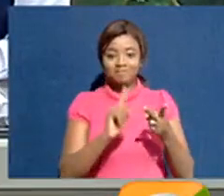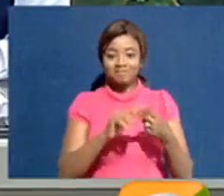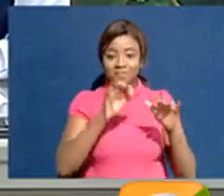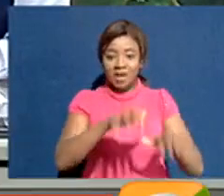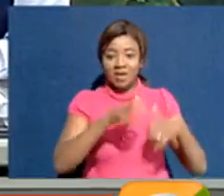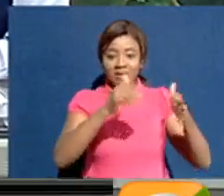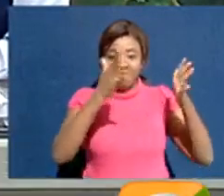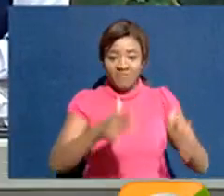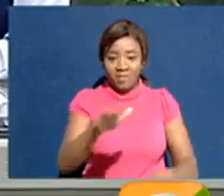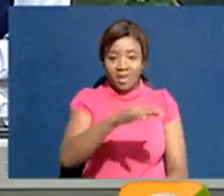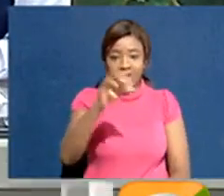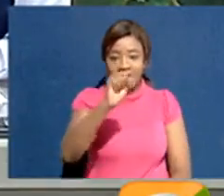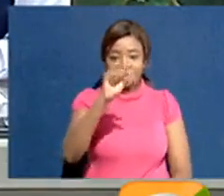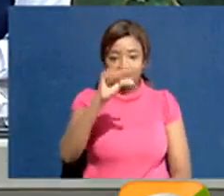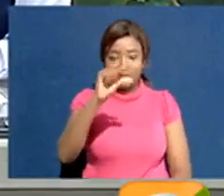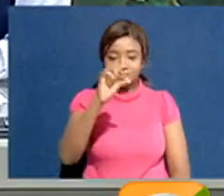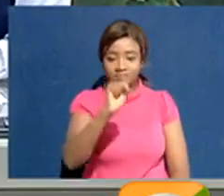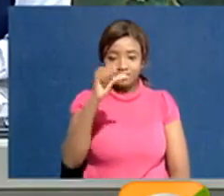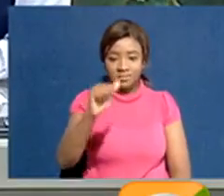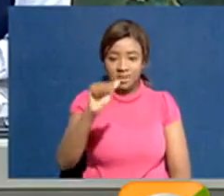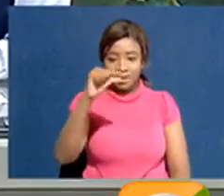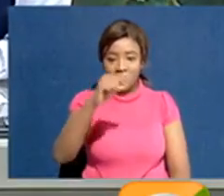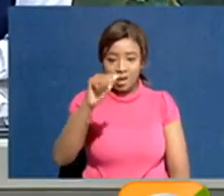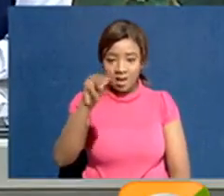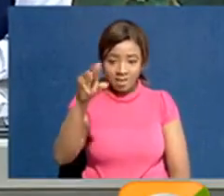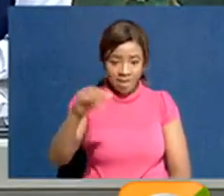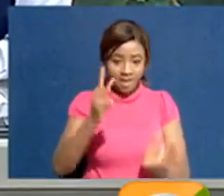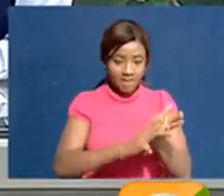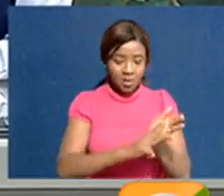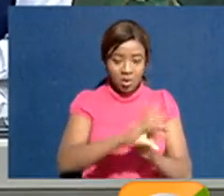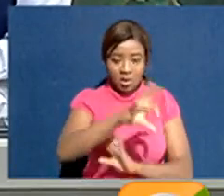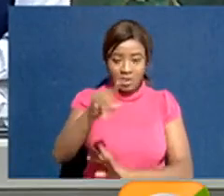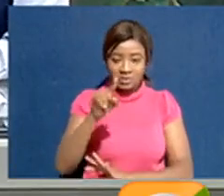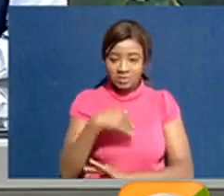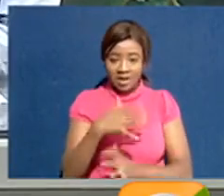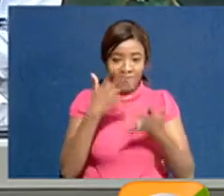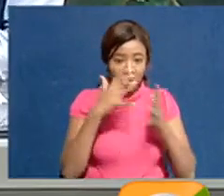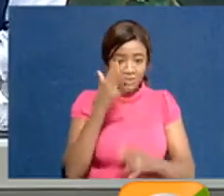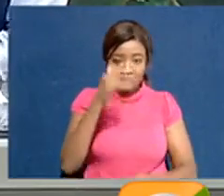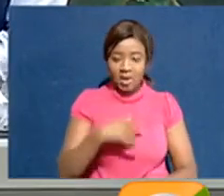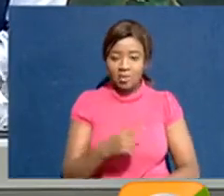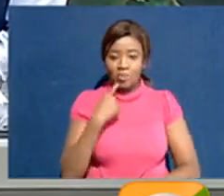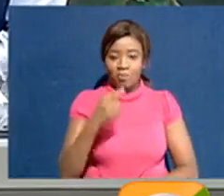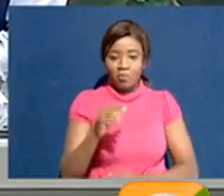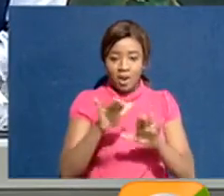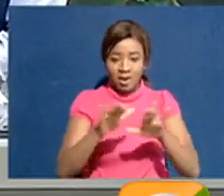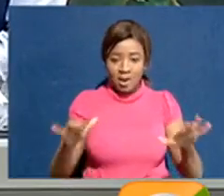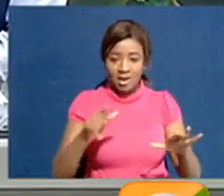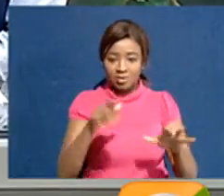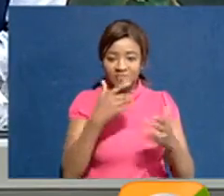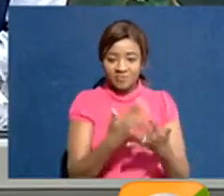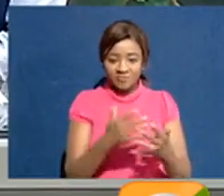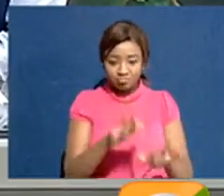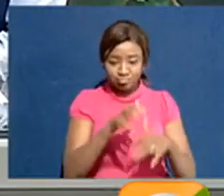Farmers from Sagama in Migori County are counting their losses after an estimated 100 acres of crop was destroyed